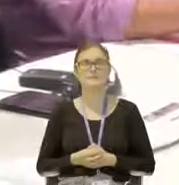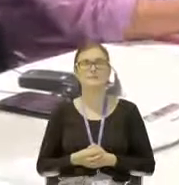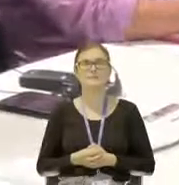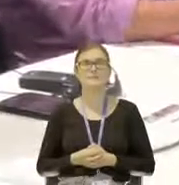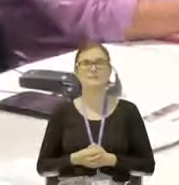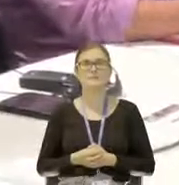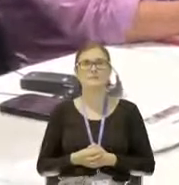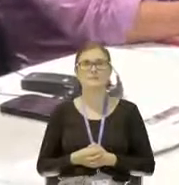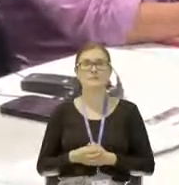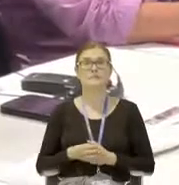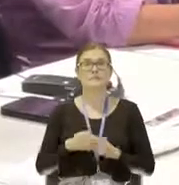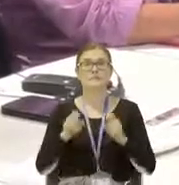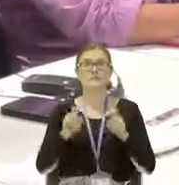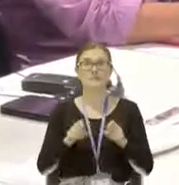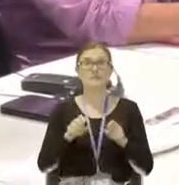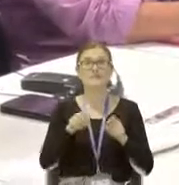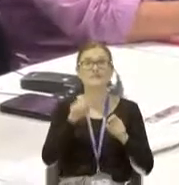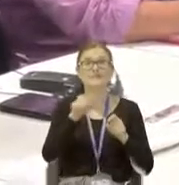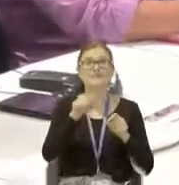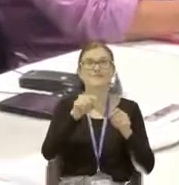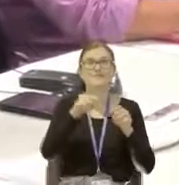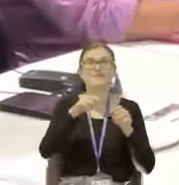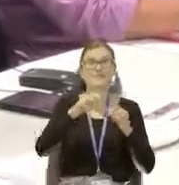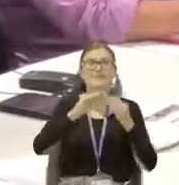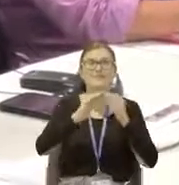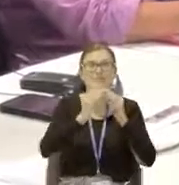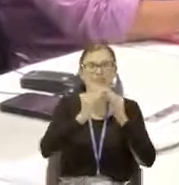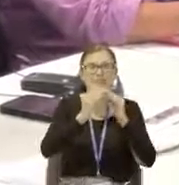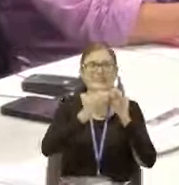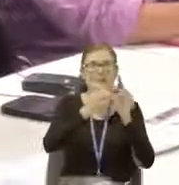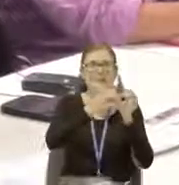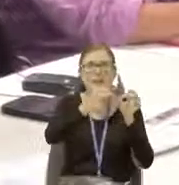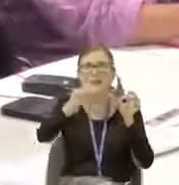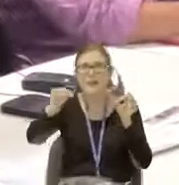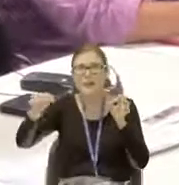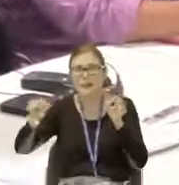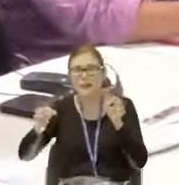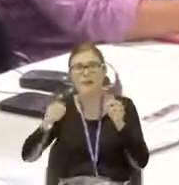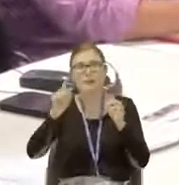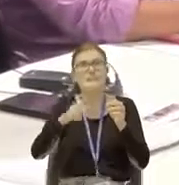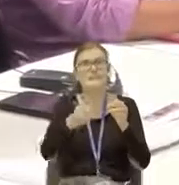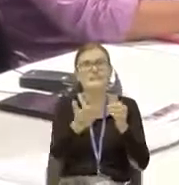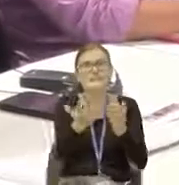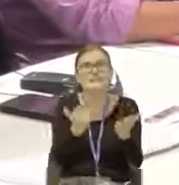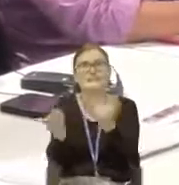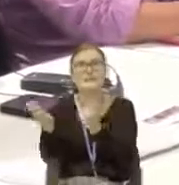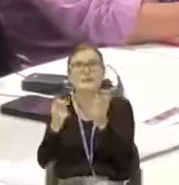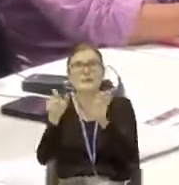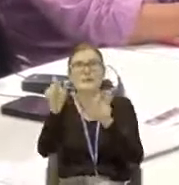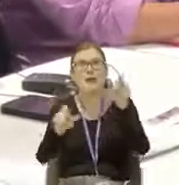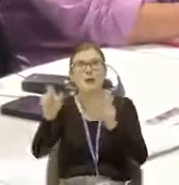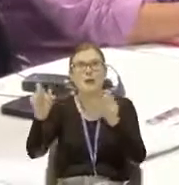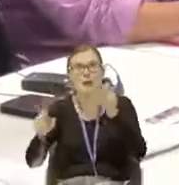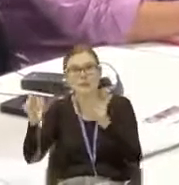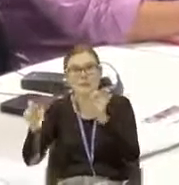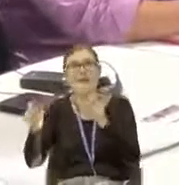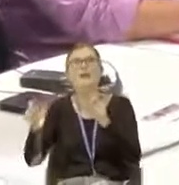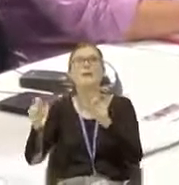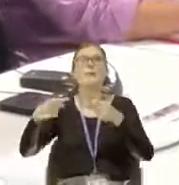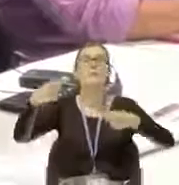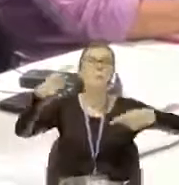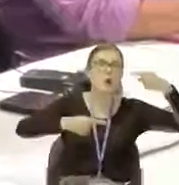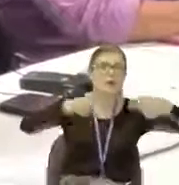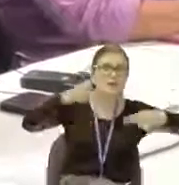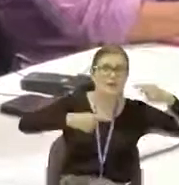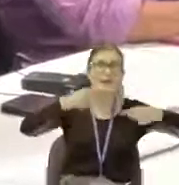successful when they use power and politics to improve service to the people, not use power as a leverage to pressure